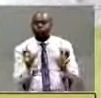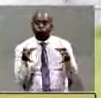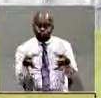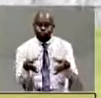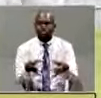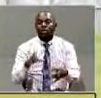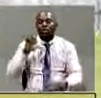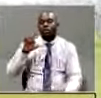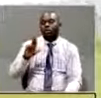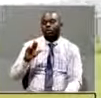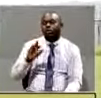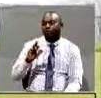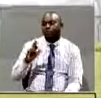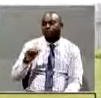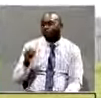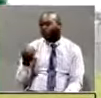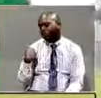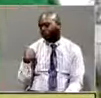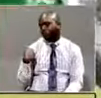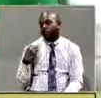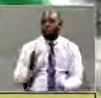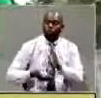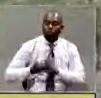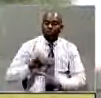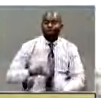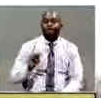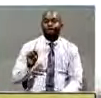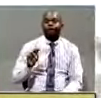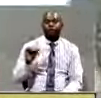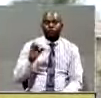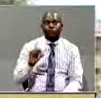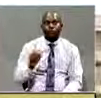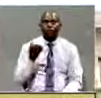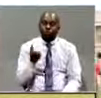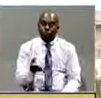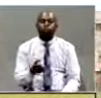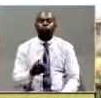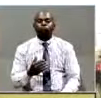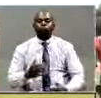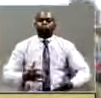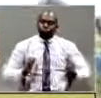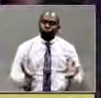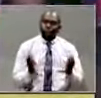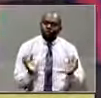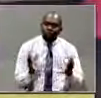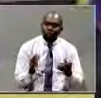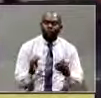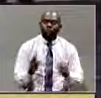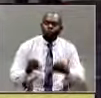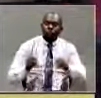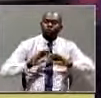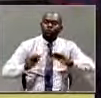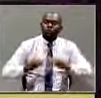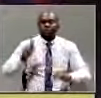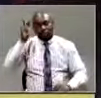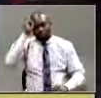Prison Sports Arena, received former professional boxer Musa Batantu, who is in the country to inspire the Bombers and pass on professional tactics to